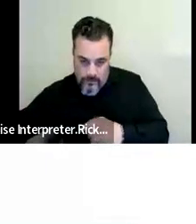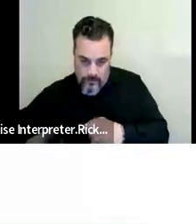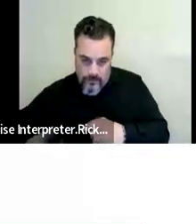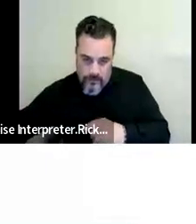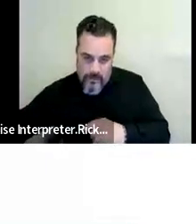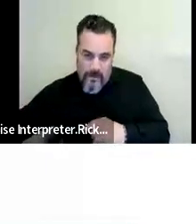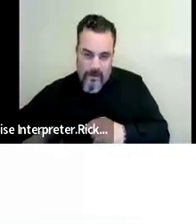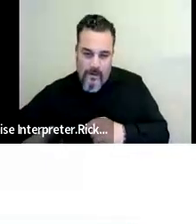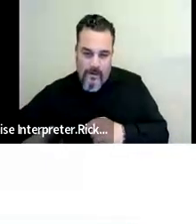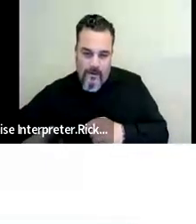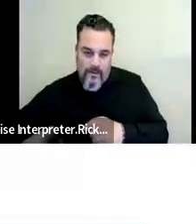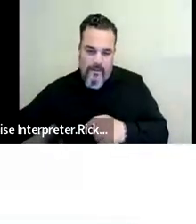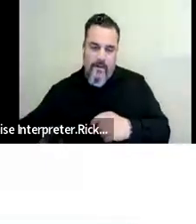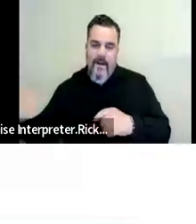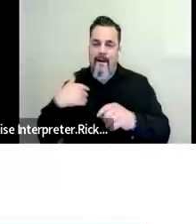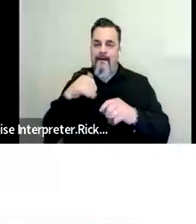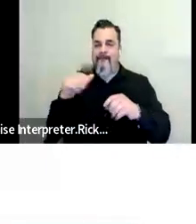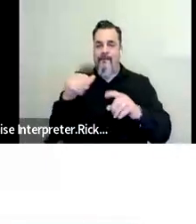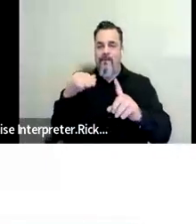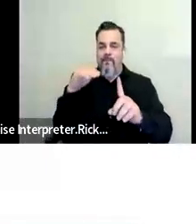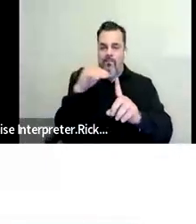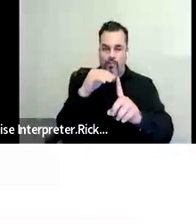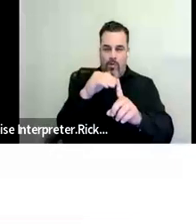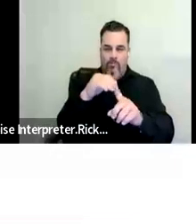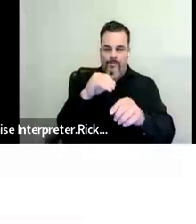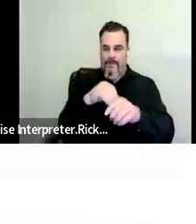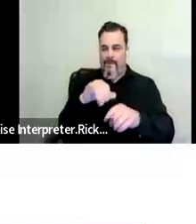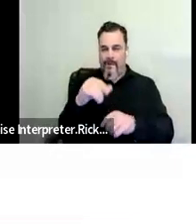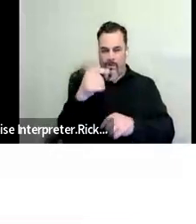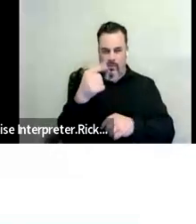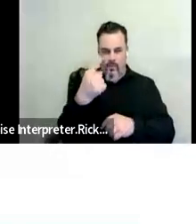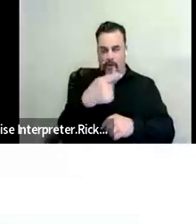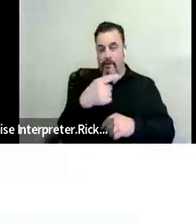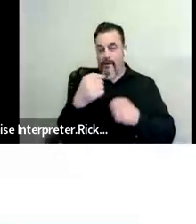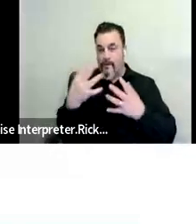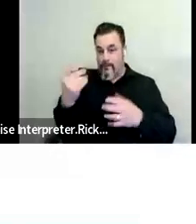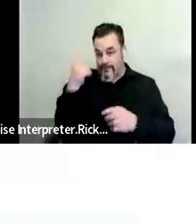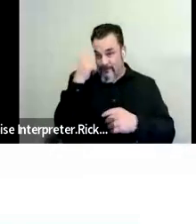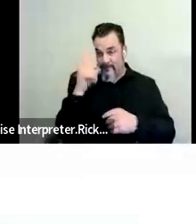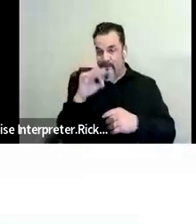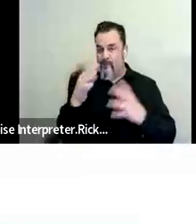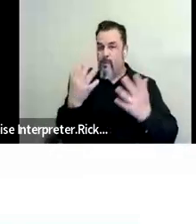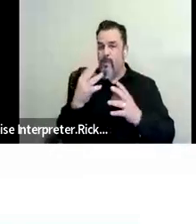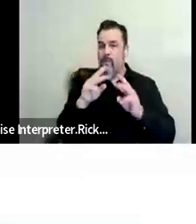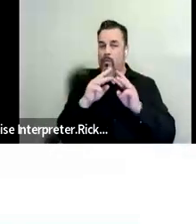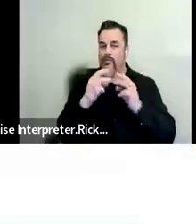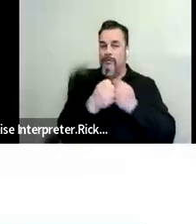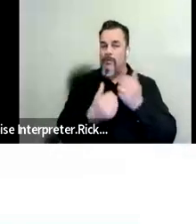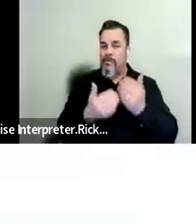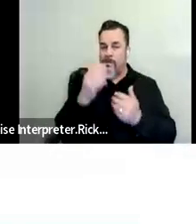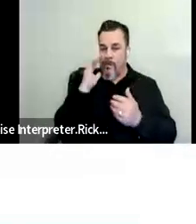of a prompt in the green one. Mm-hmm. Does that give you a sense of what the workshop might be about?